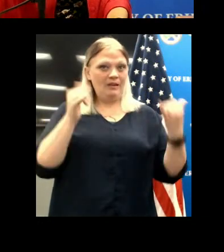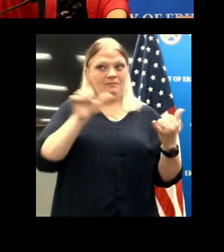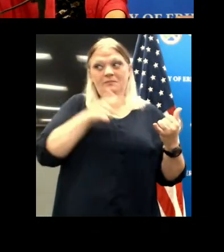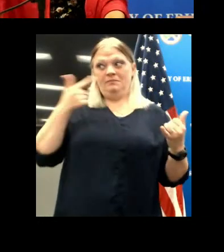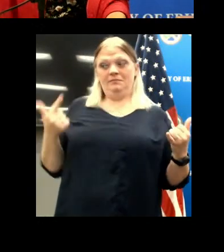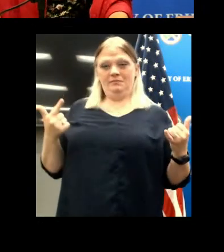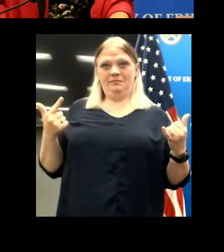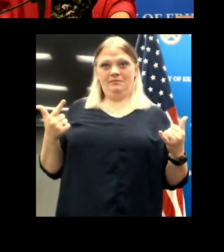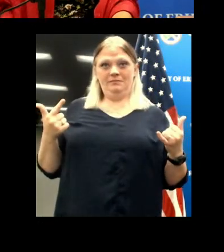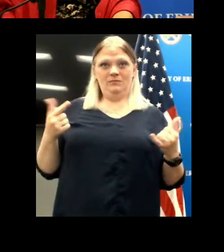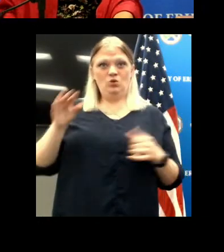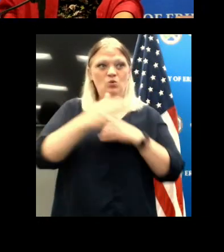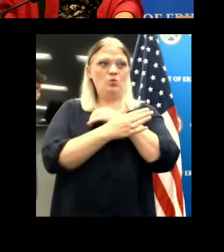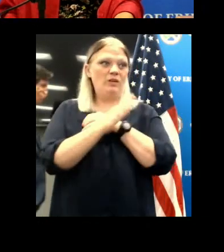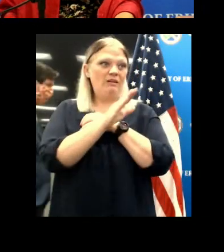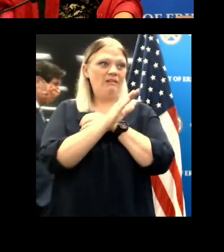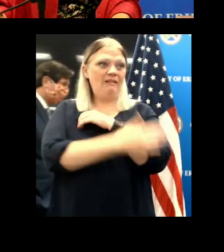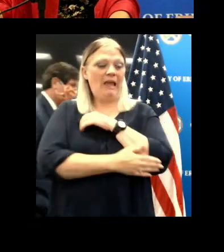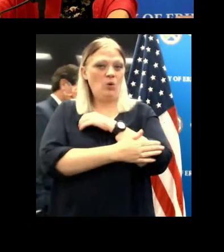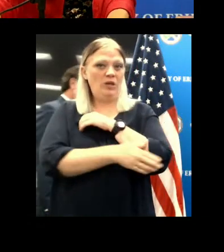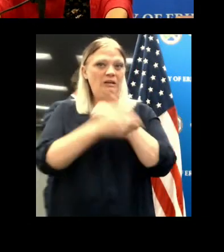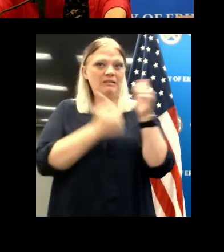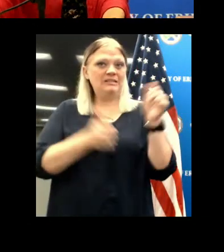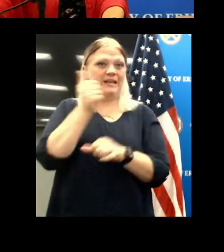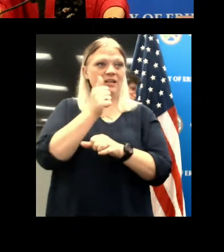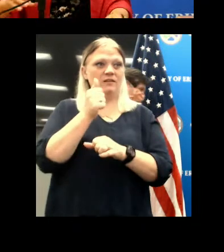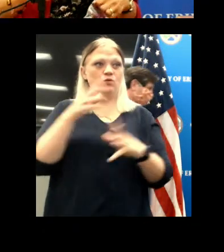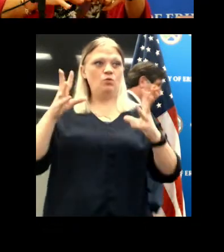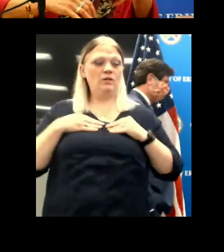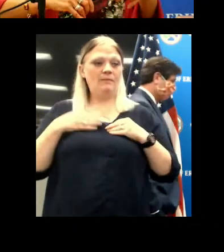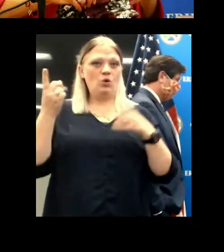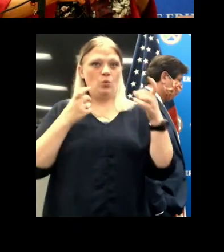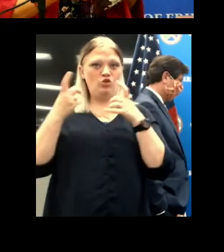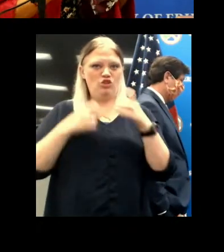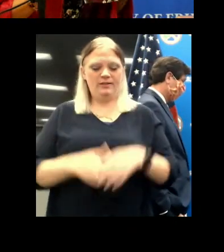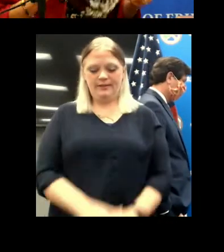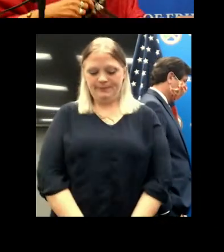it over to our county executive to entertain questions.